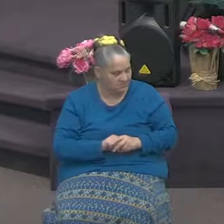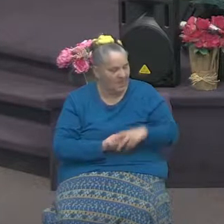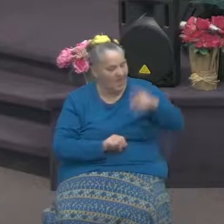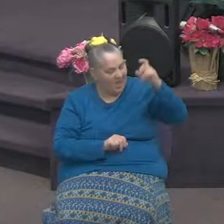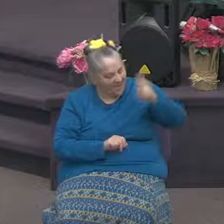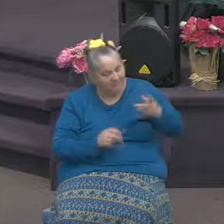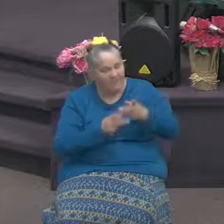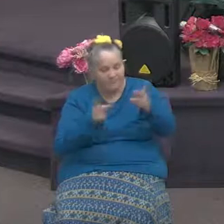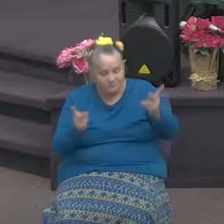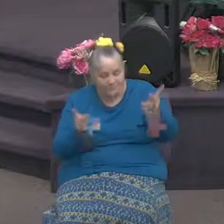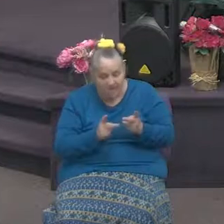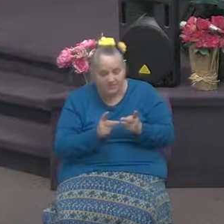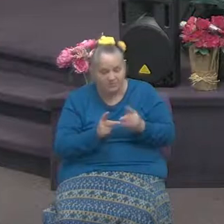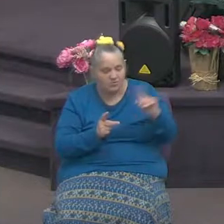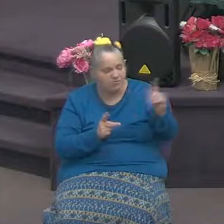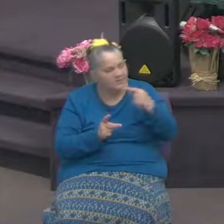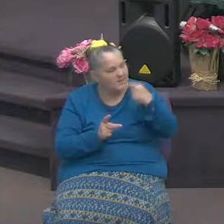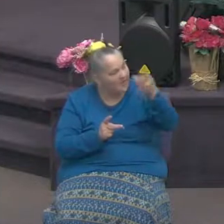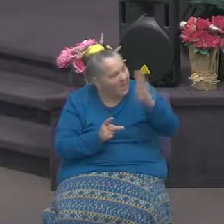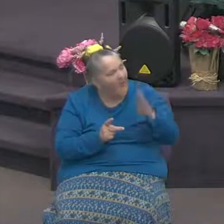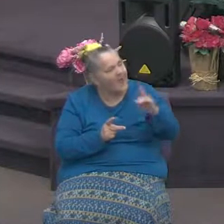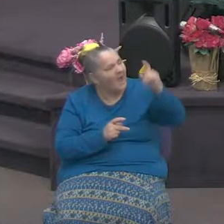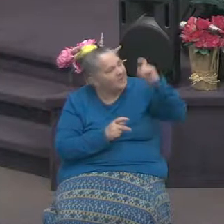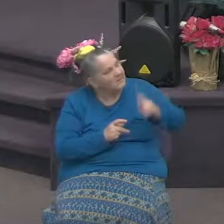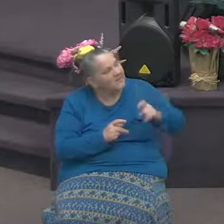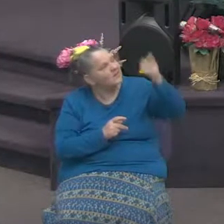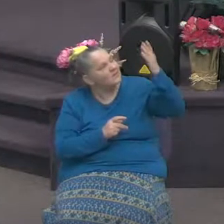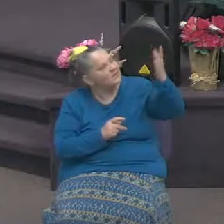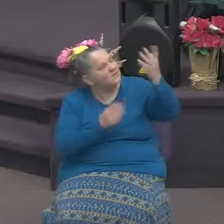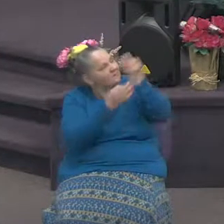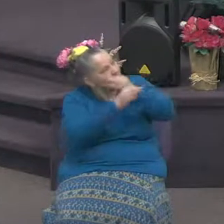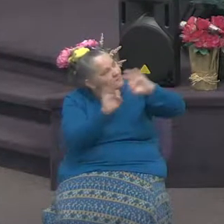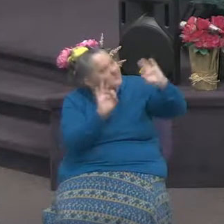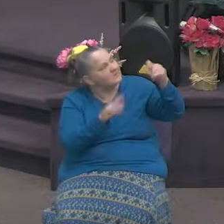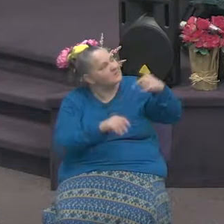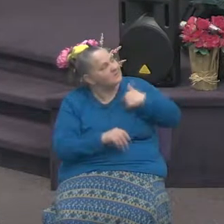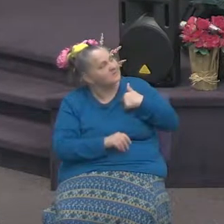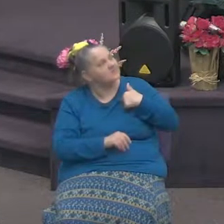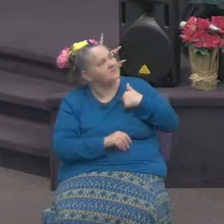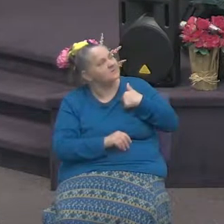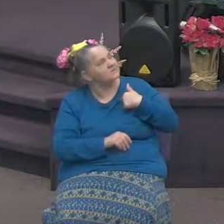There's got to be a place where you say, God, I need you to free me.